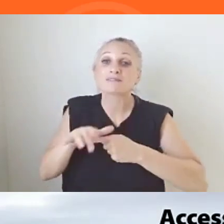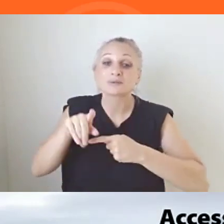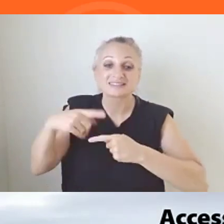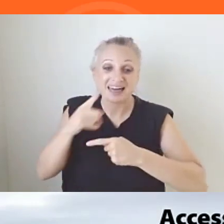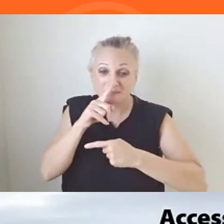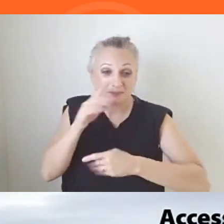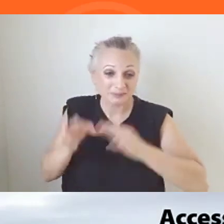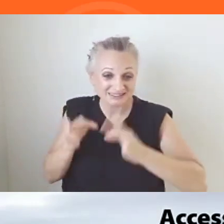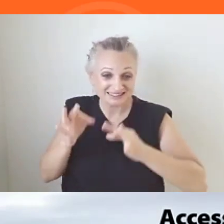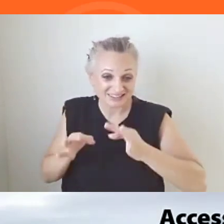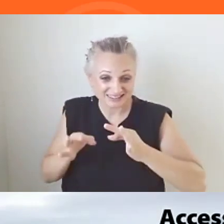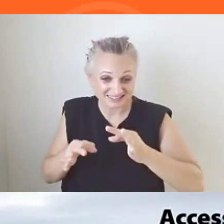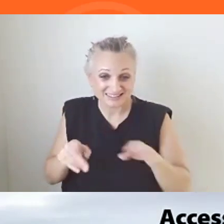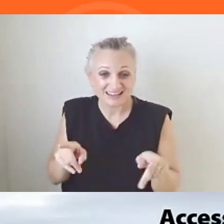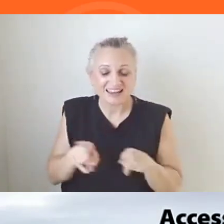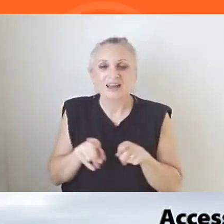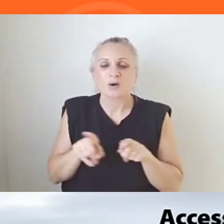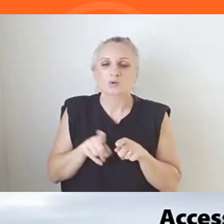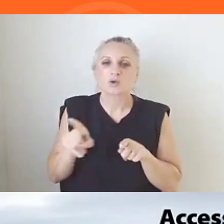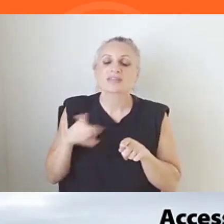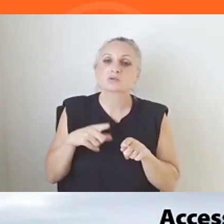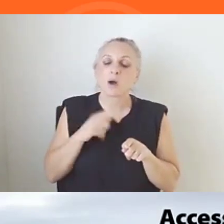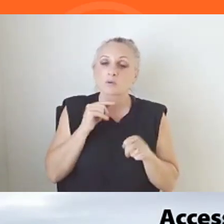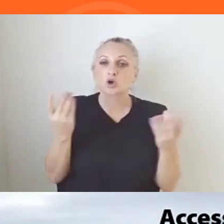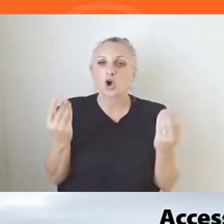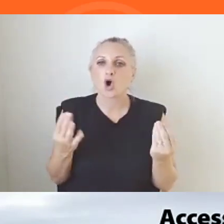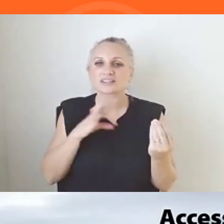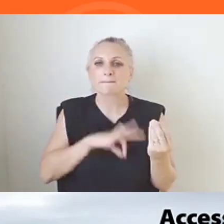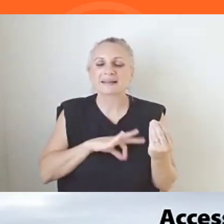And that's why we're doing the cost benefit analysis as well, because